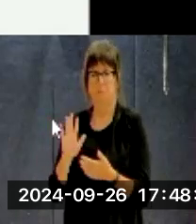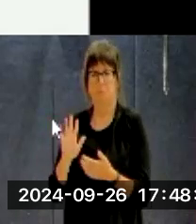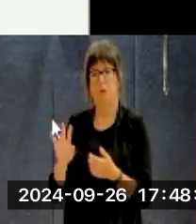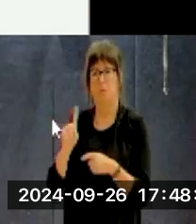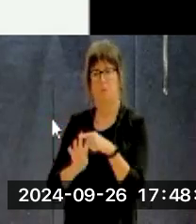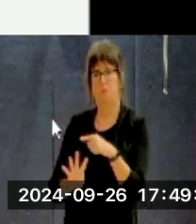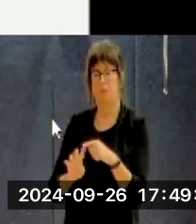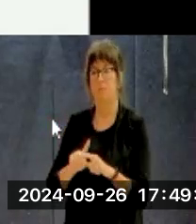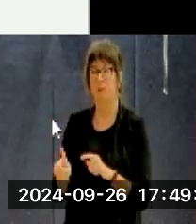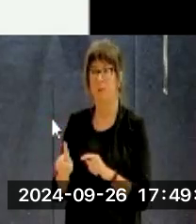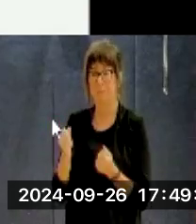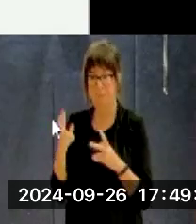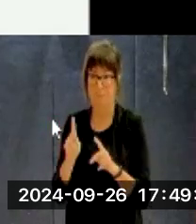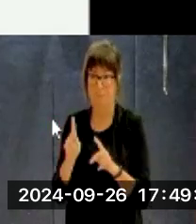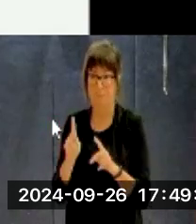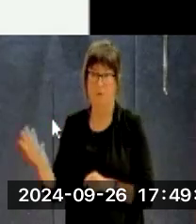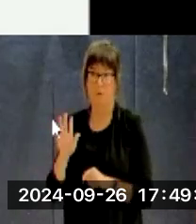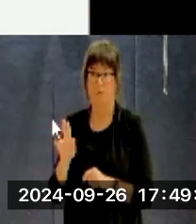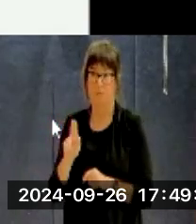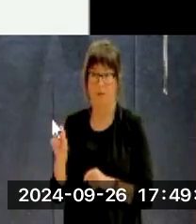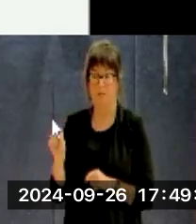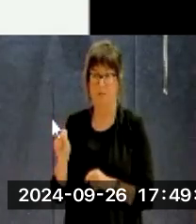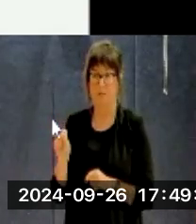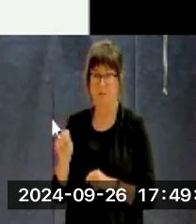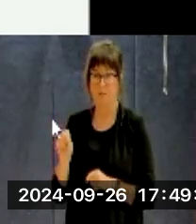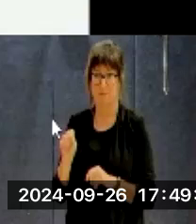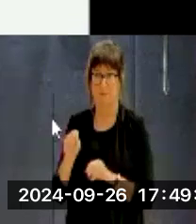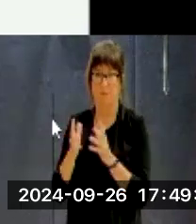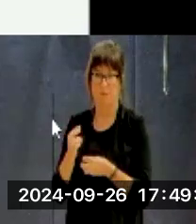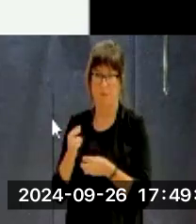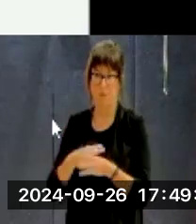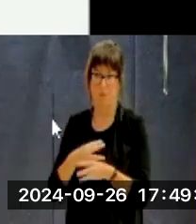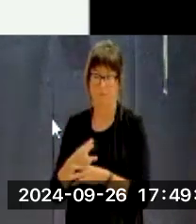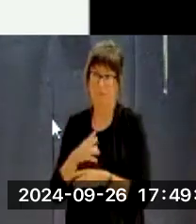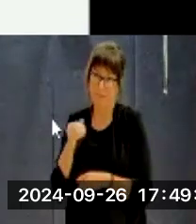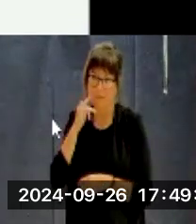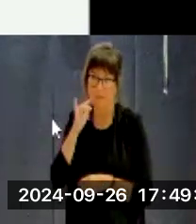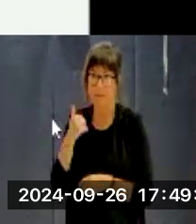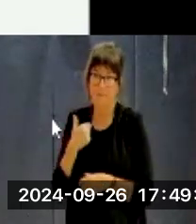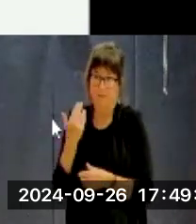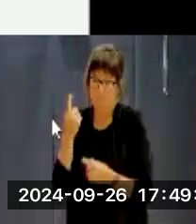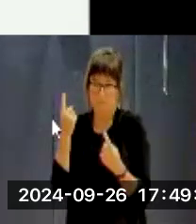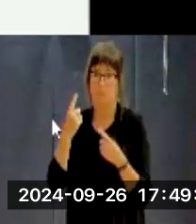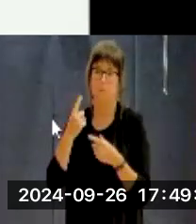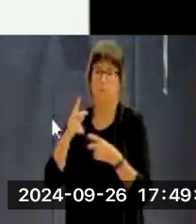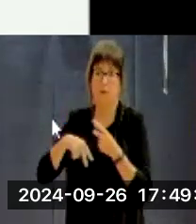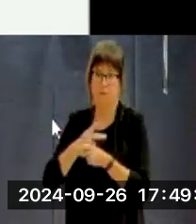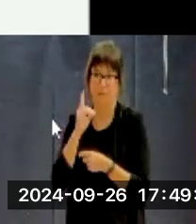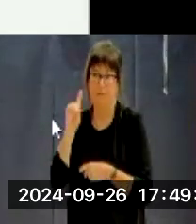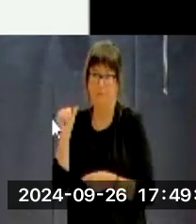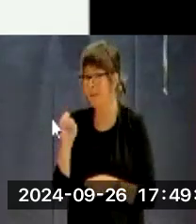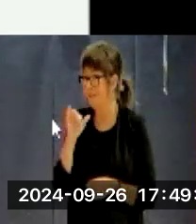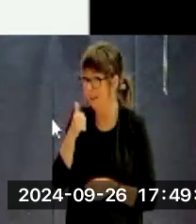people throughout the country, around the world, and in California have some form of disability. And if they don't have a